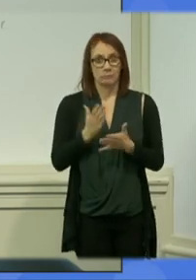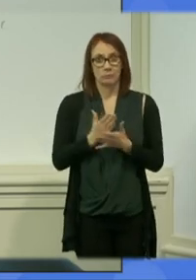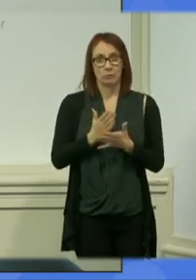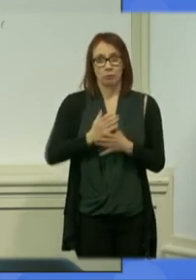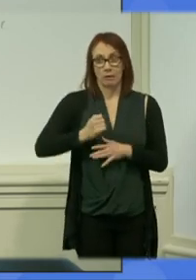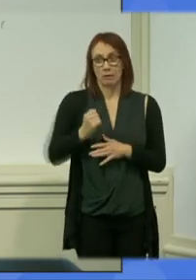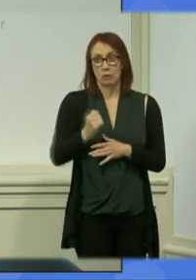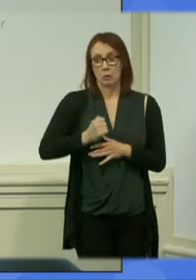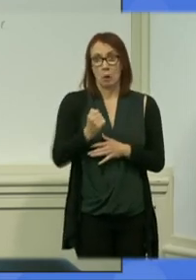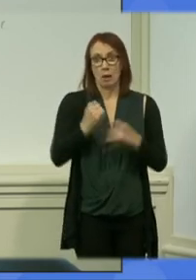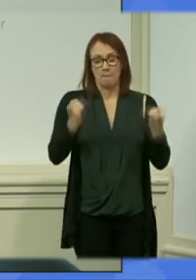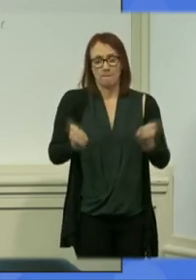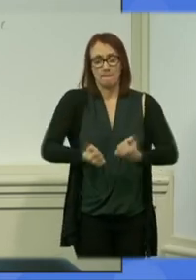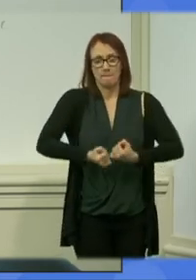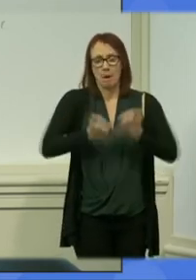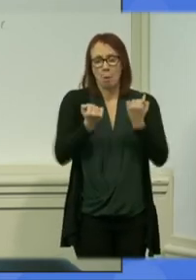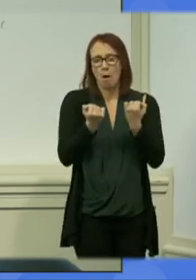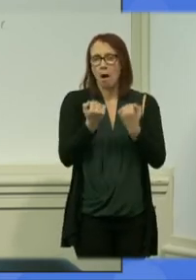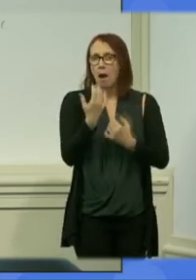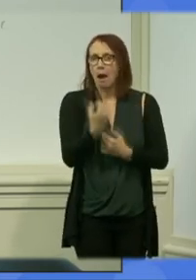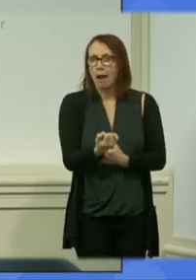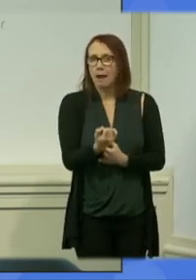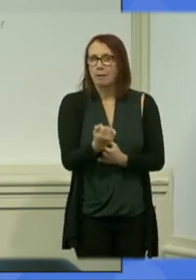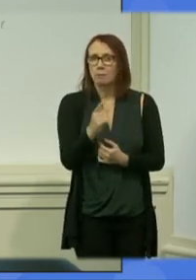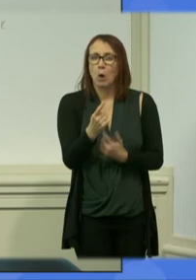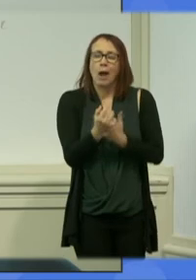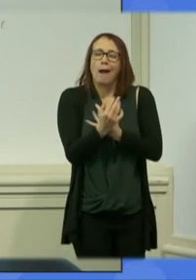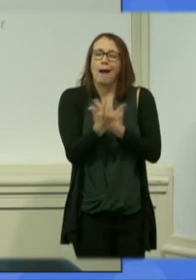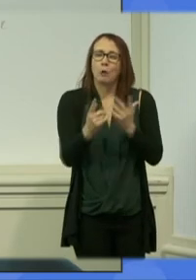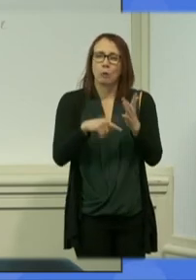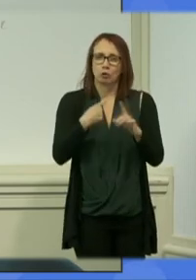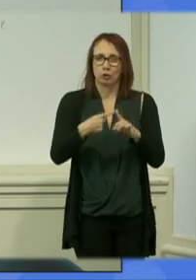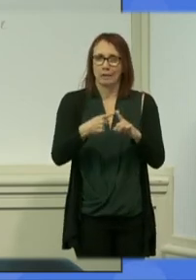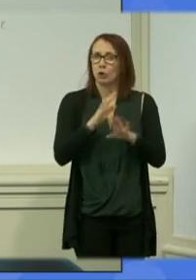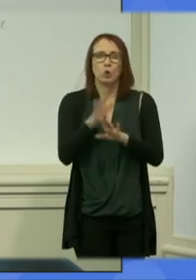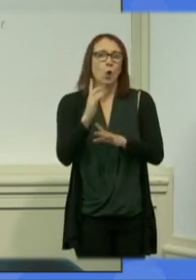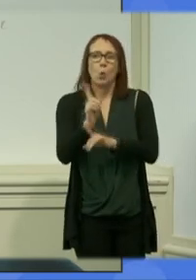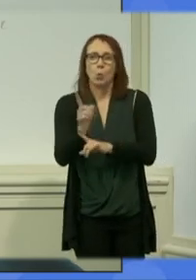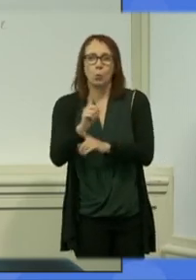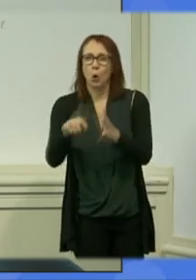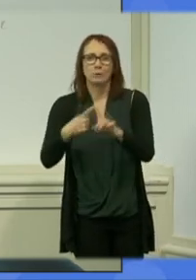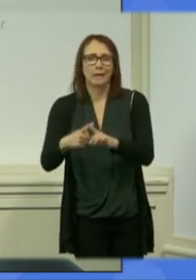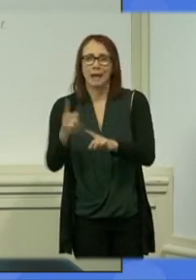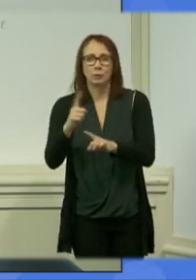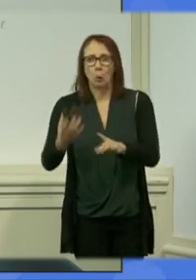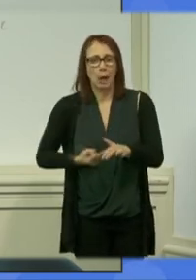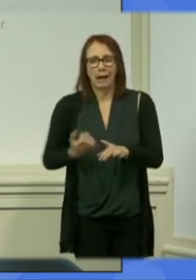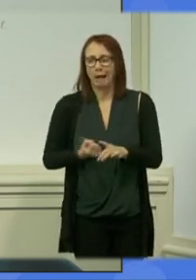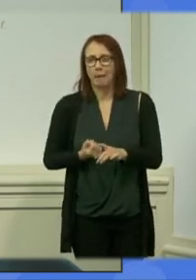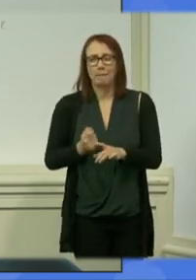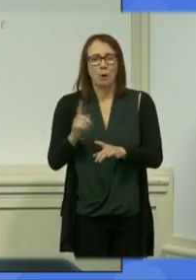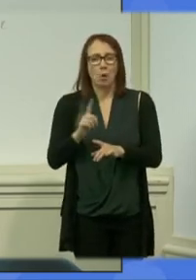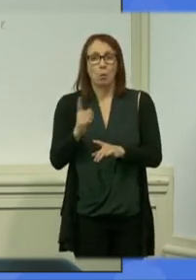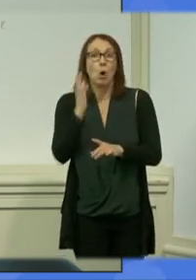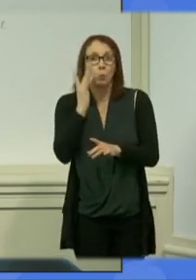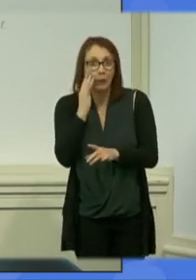in its power is how much tax you're going to collect, not what kind of income you charge or